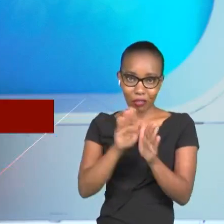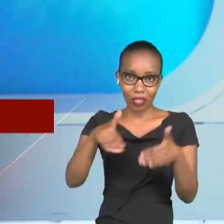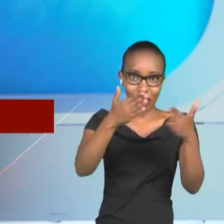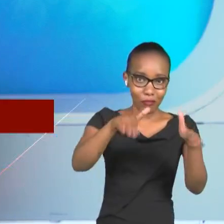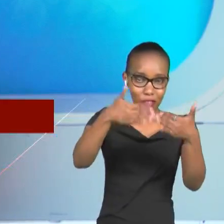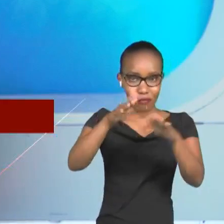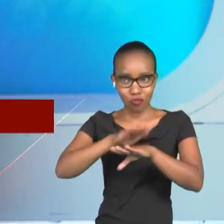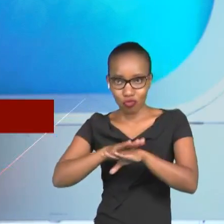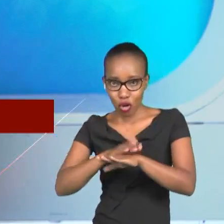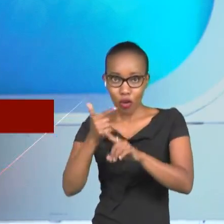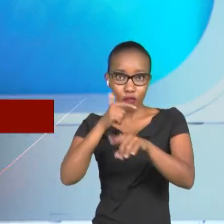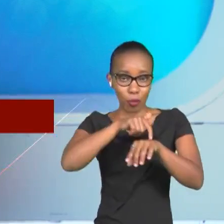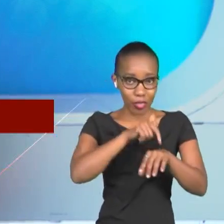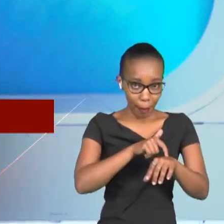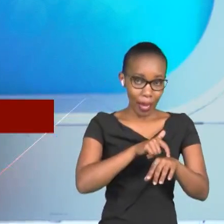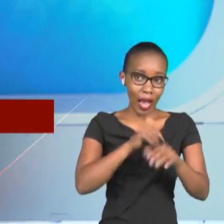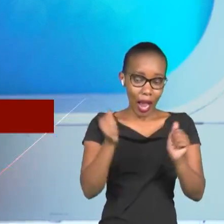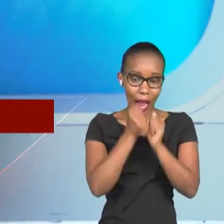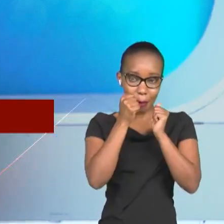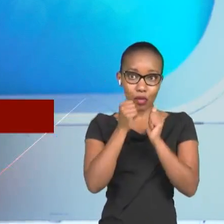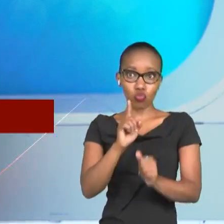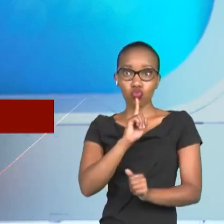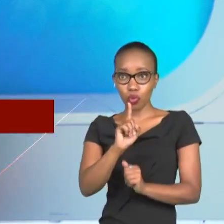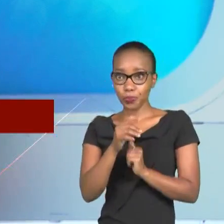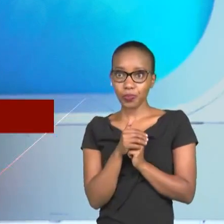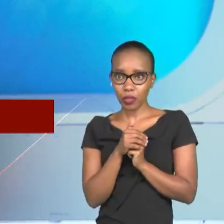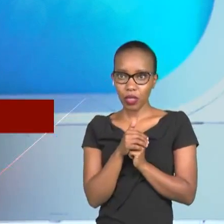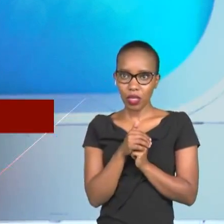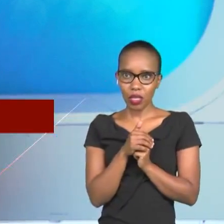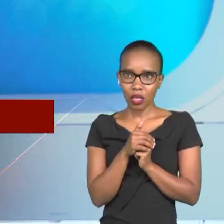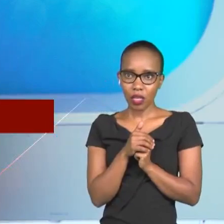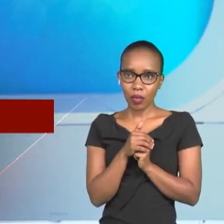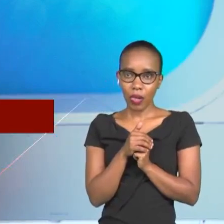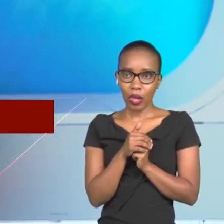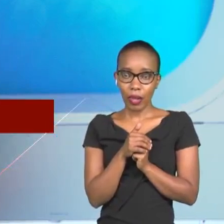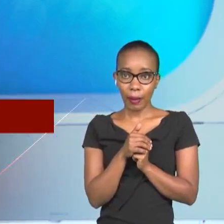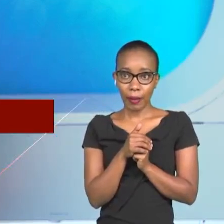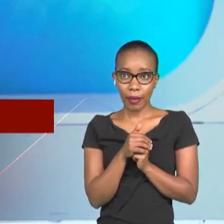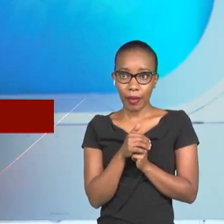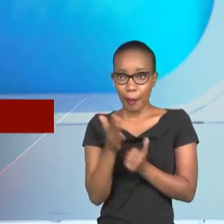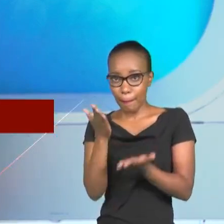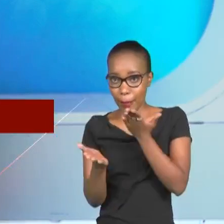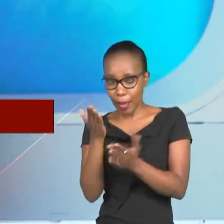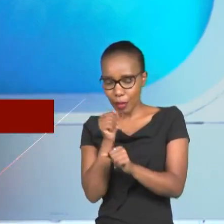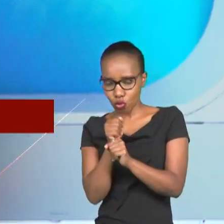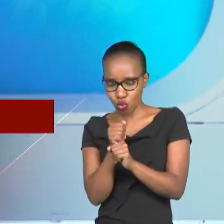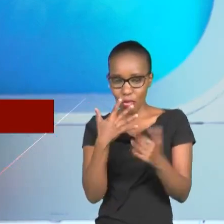quite effective ever since that happened. So that alone should give us, you know, the thought process should make us think that, I mean, maybe we could do this differently. Maybe Nairobi